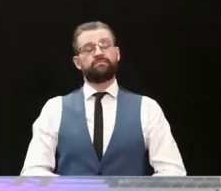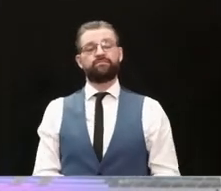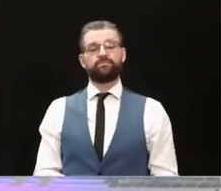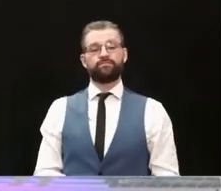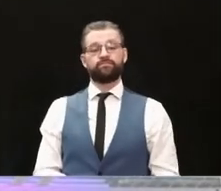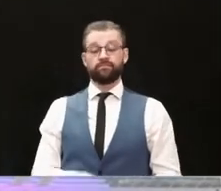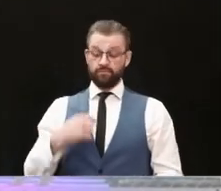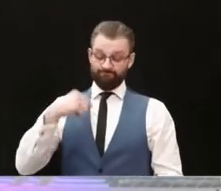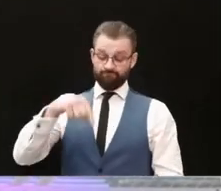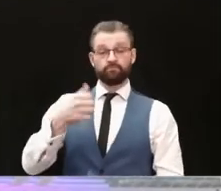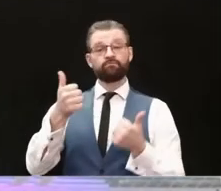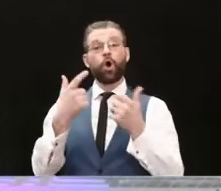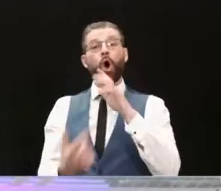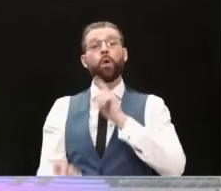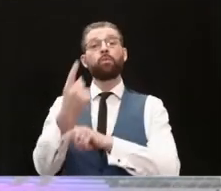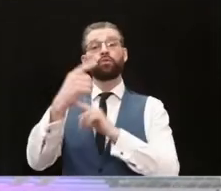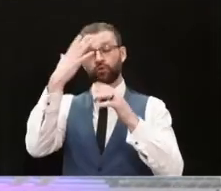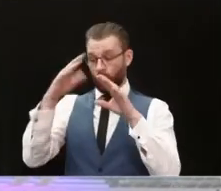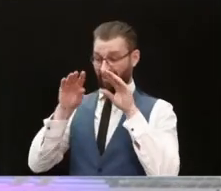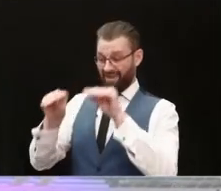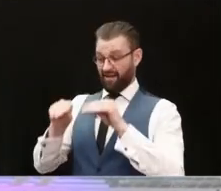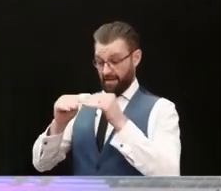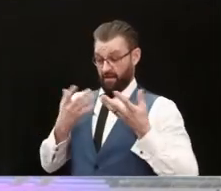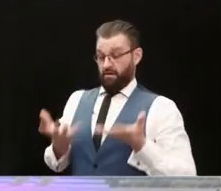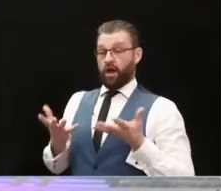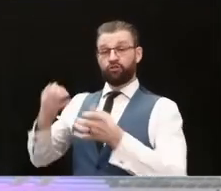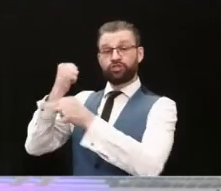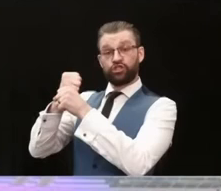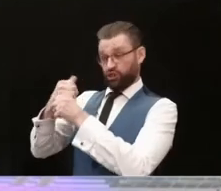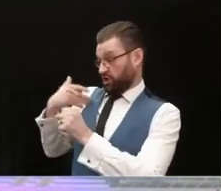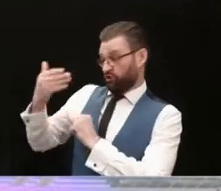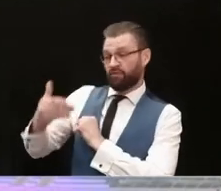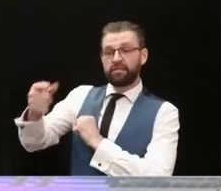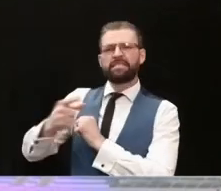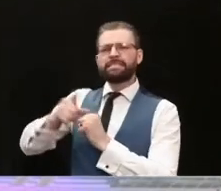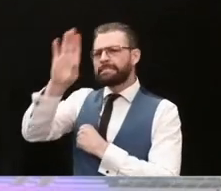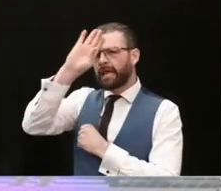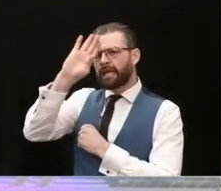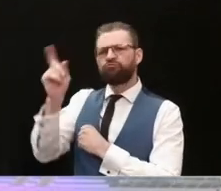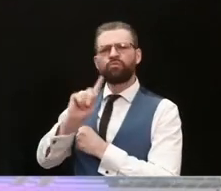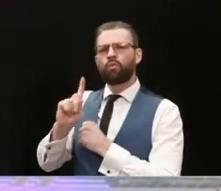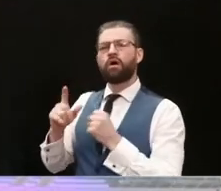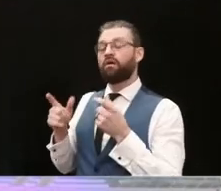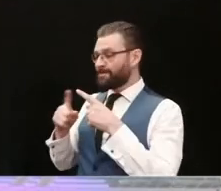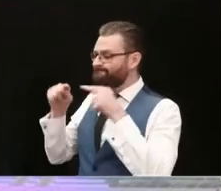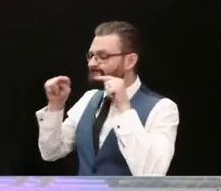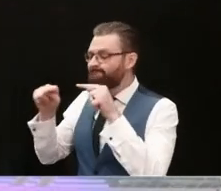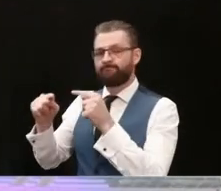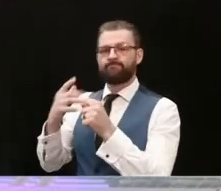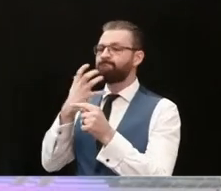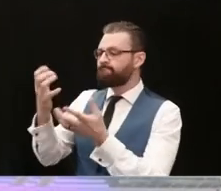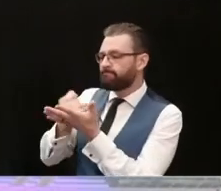It is an opportunity to educate current generations about the dangers of persecution,